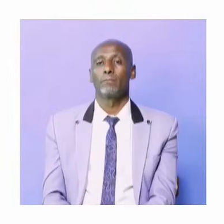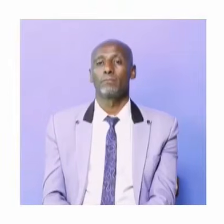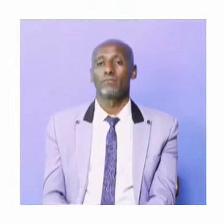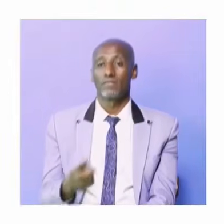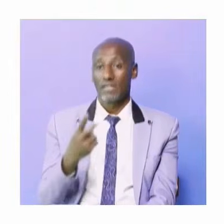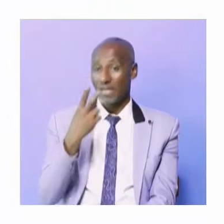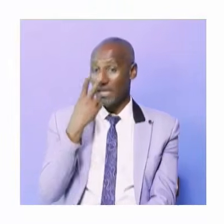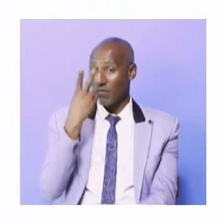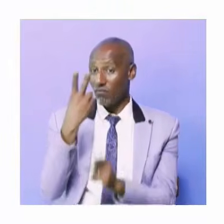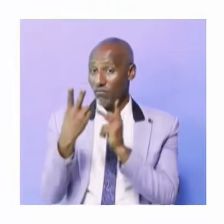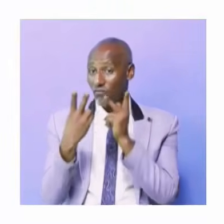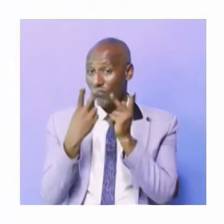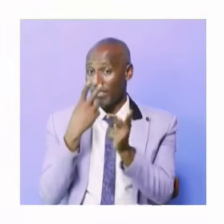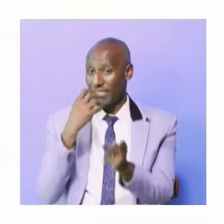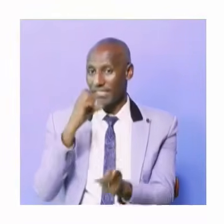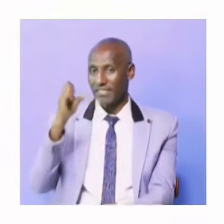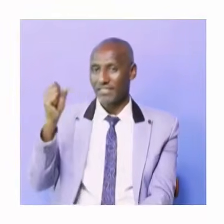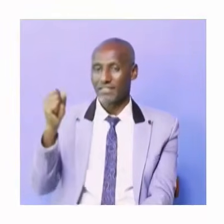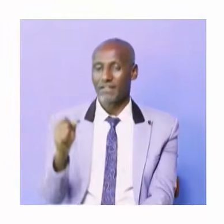visits